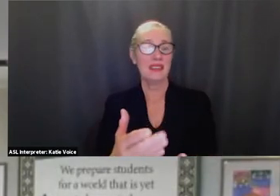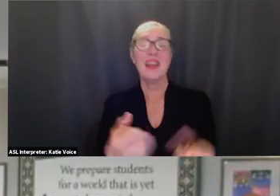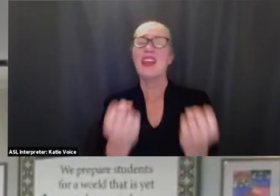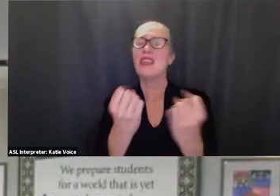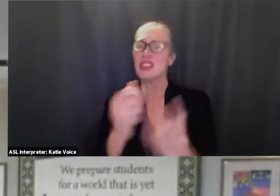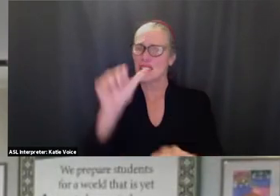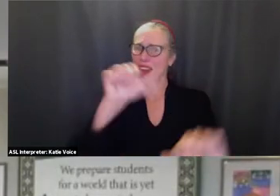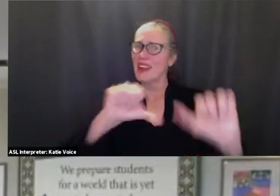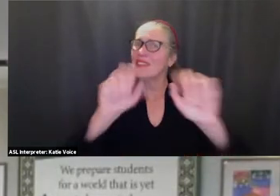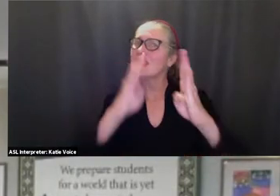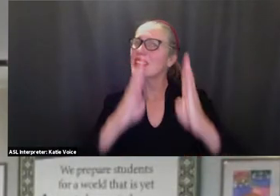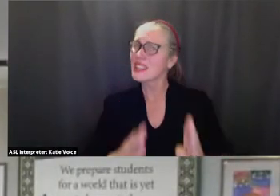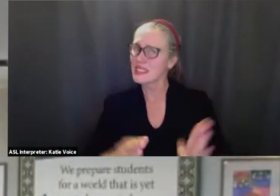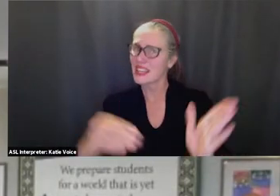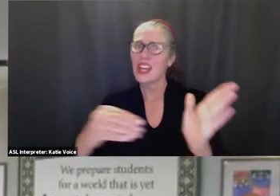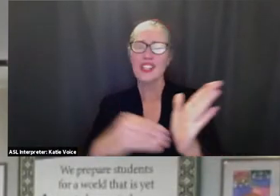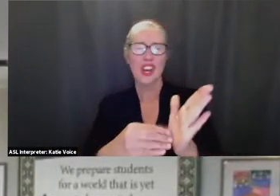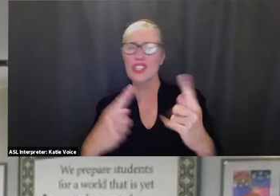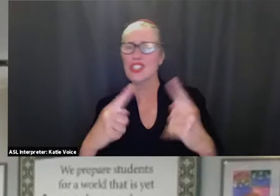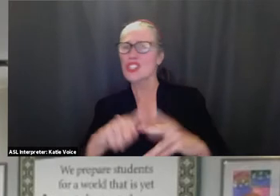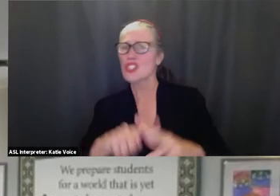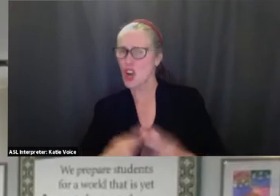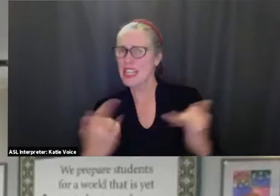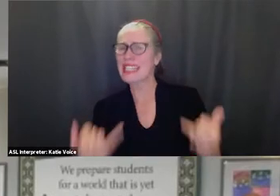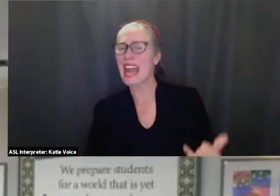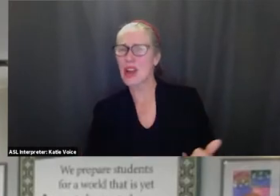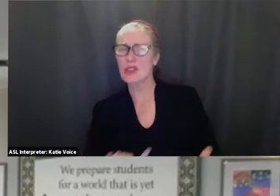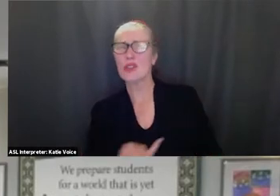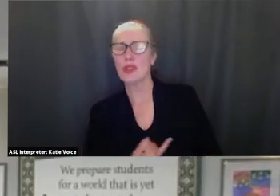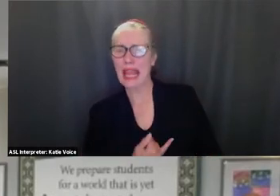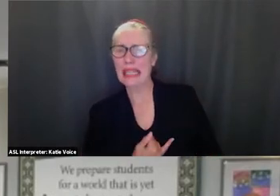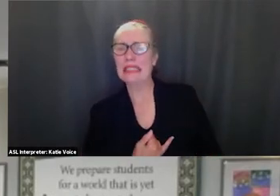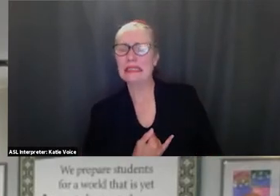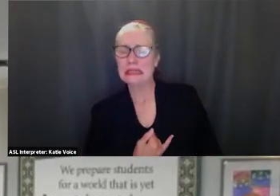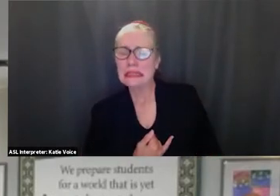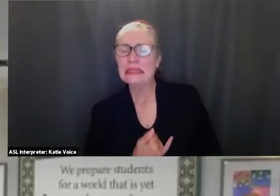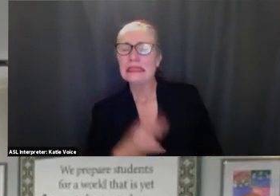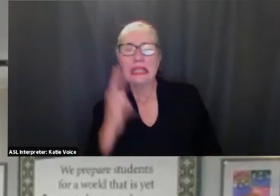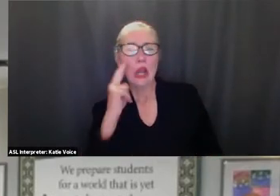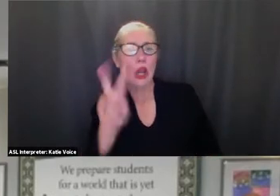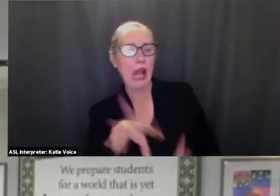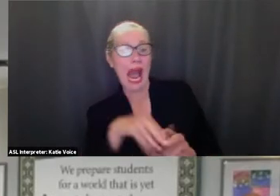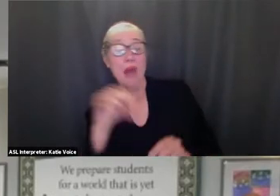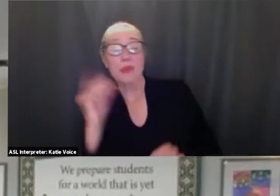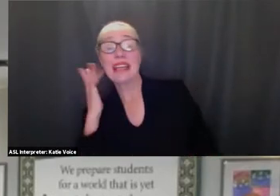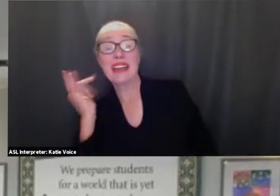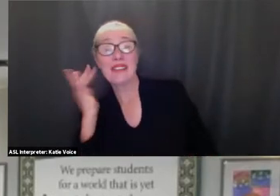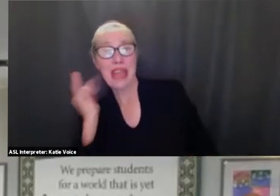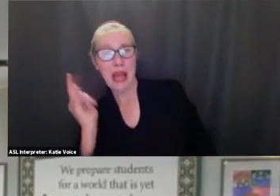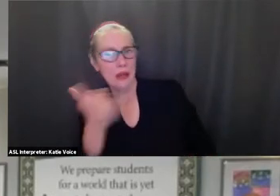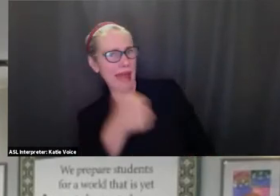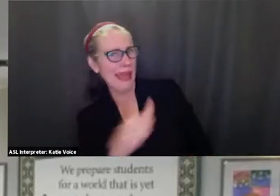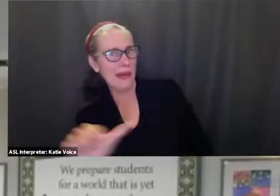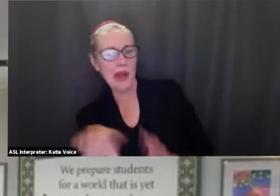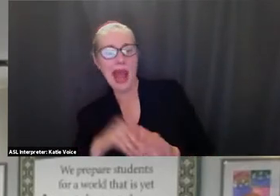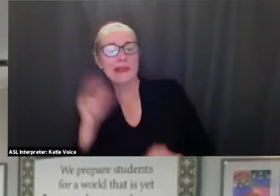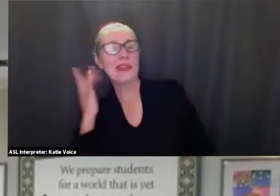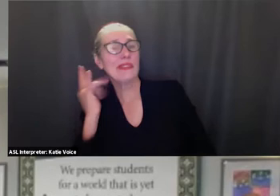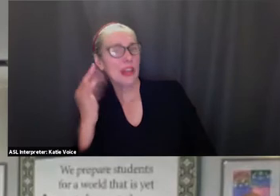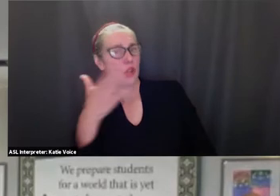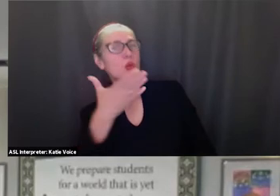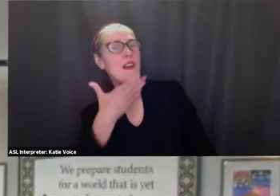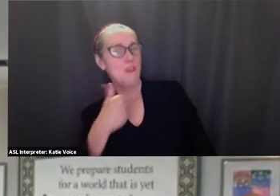scientists a lot of doctors that are starting to speak out to start looking outside of california pretty much anywhere outside of california you'll get better